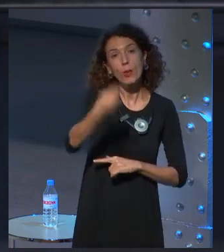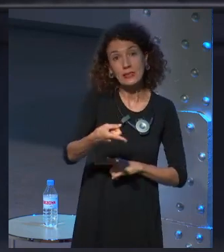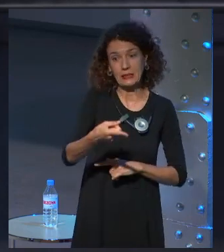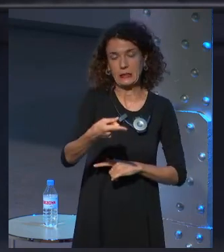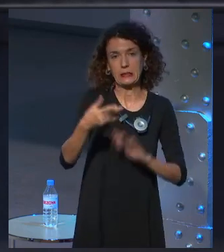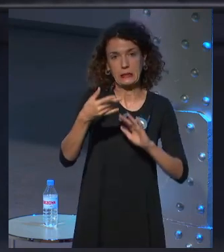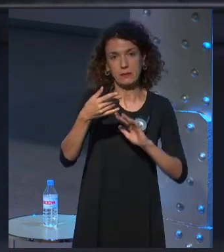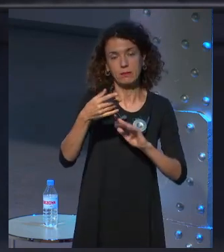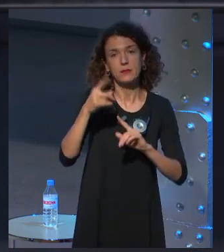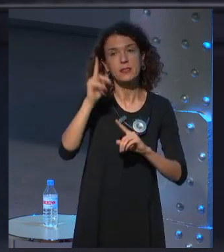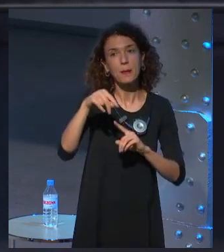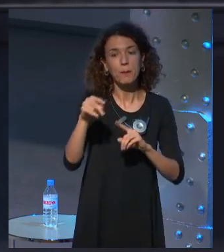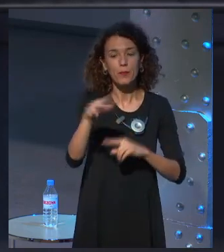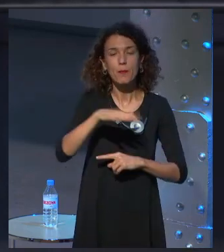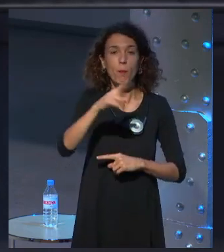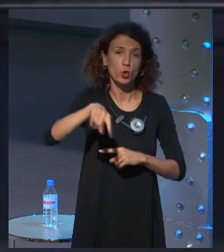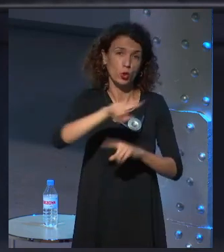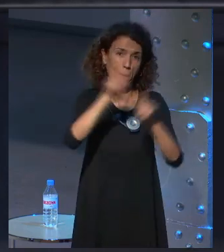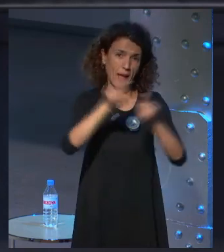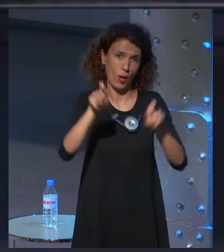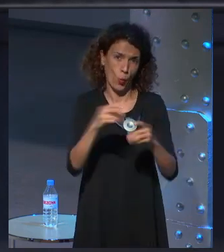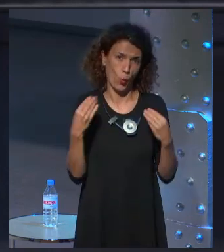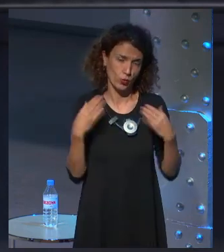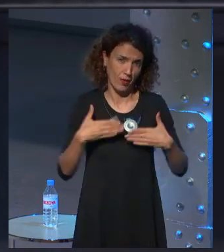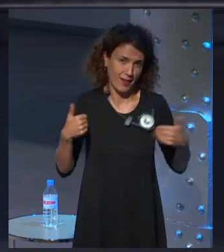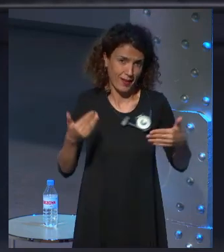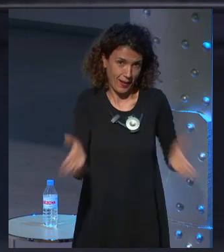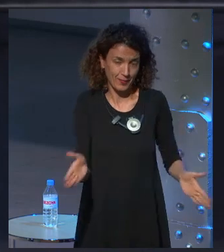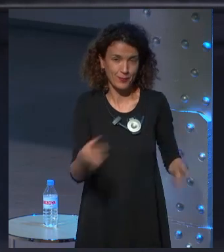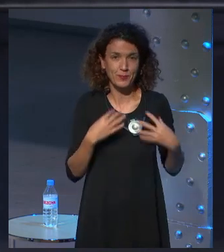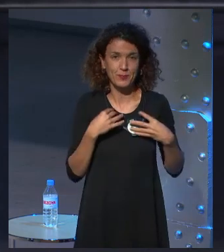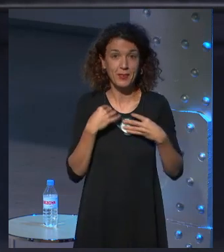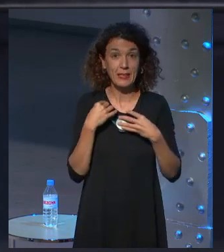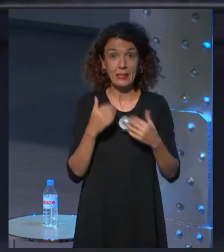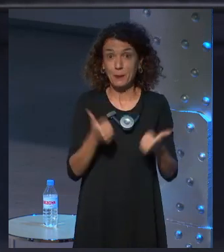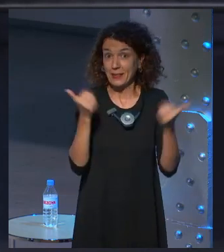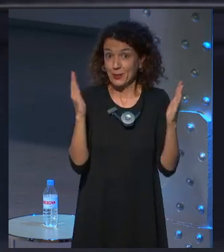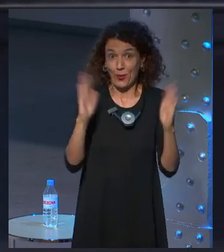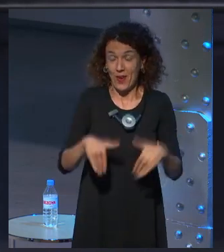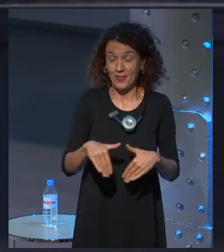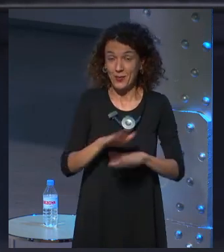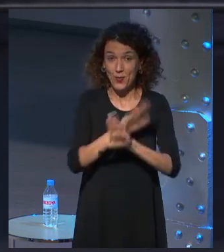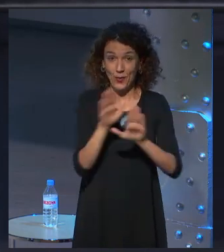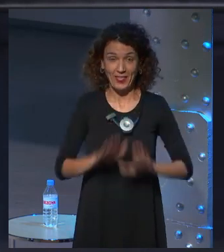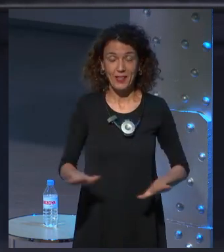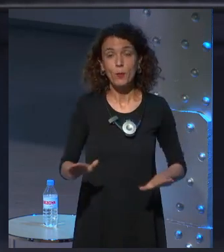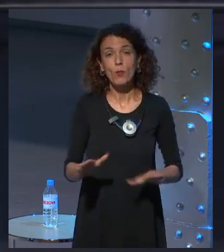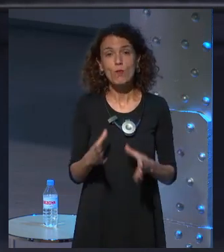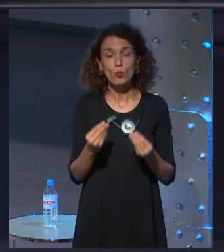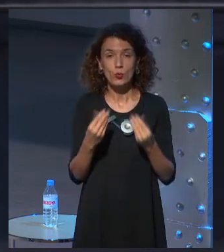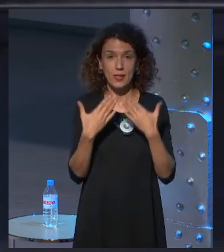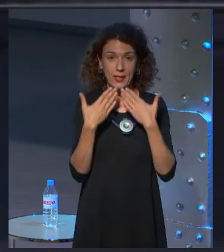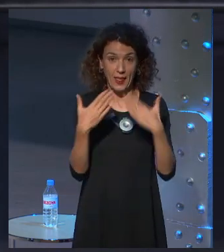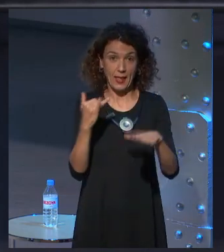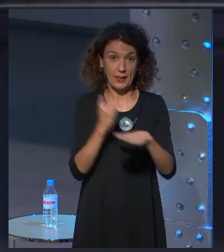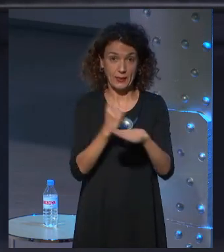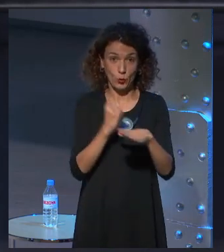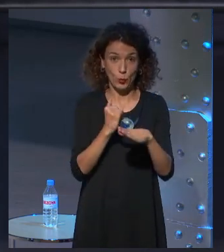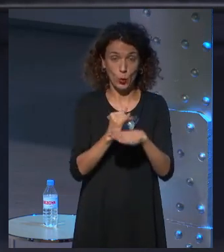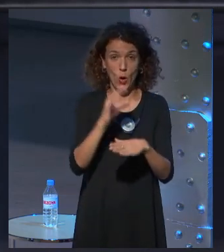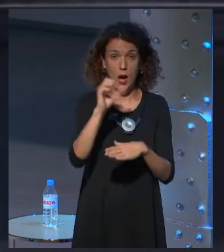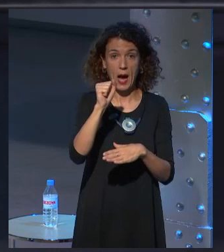in a Q&A session. I want also to thank the journalist for being here and for helping us